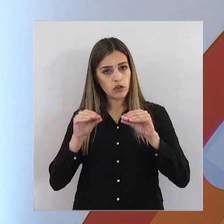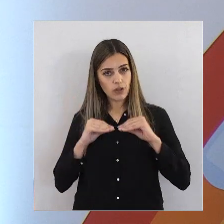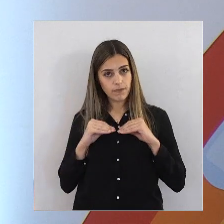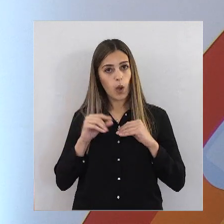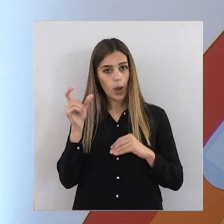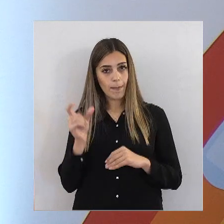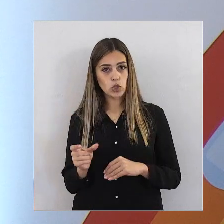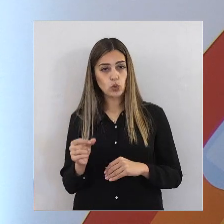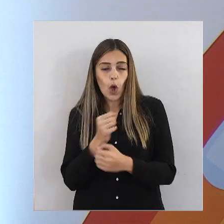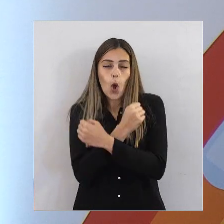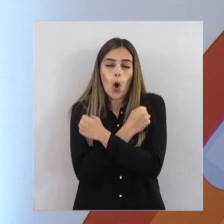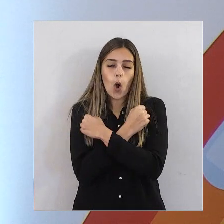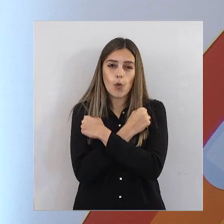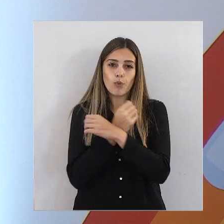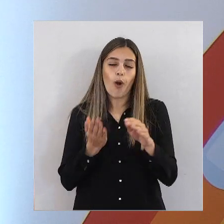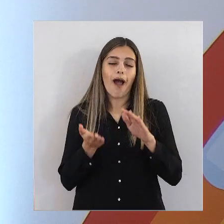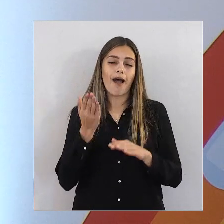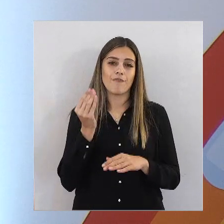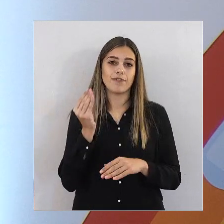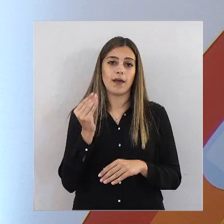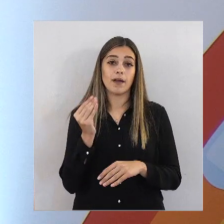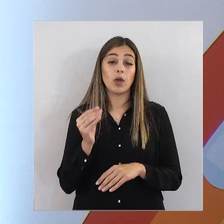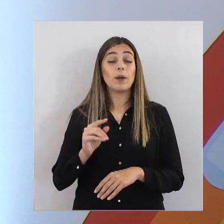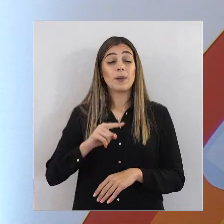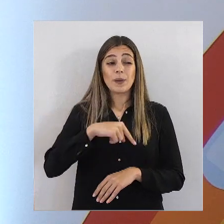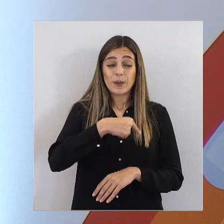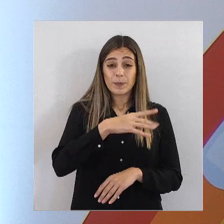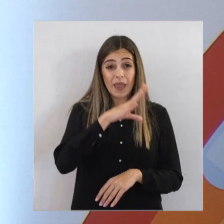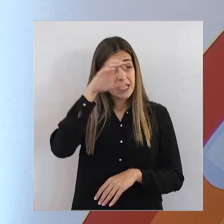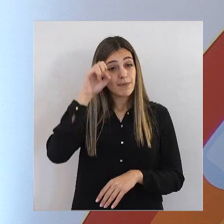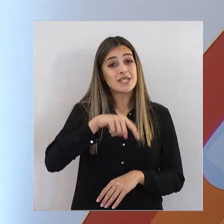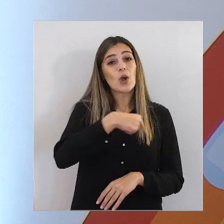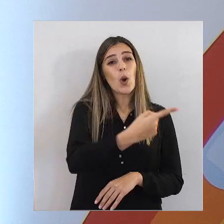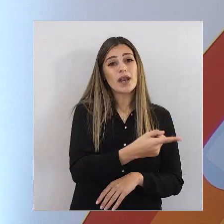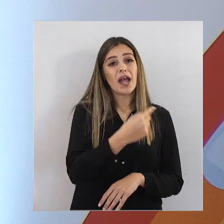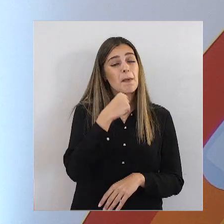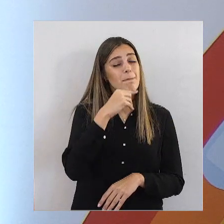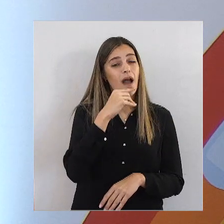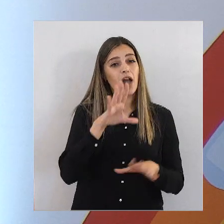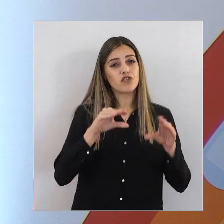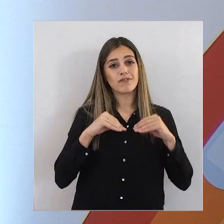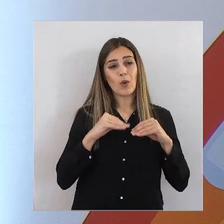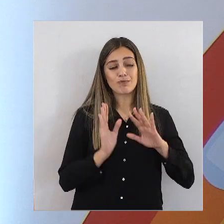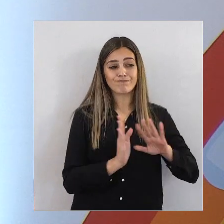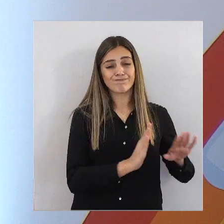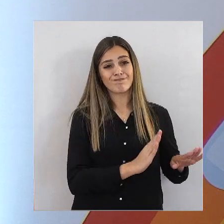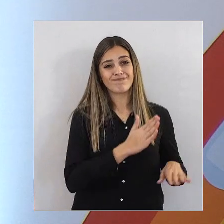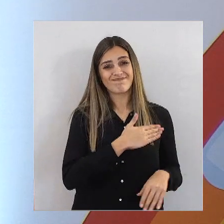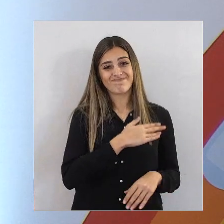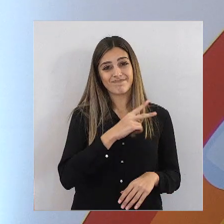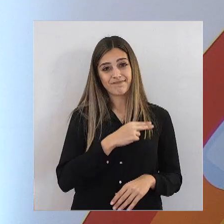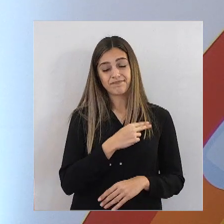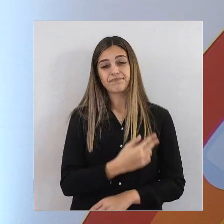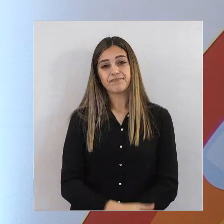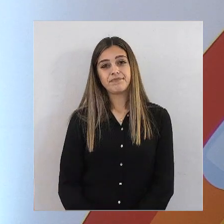unconditional love. Other narratives of rejection, loss, and heartbreak. Apart from medical or physical